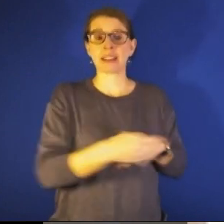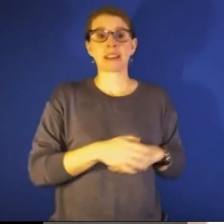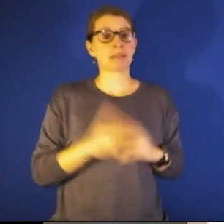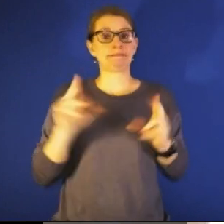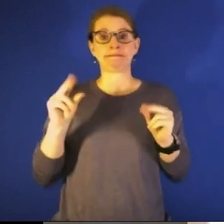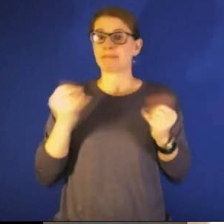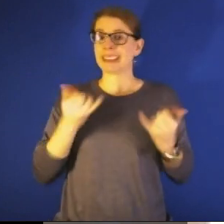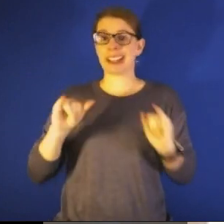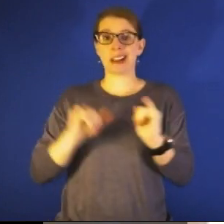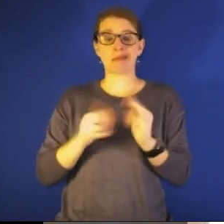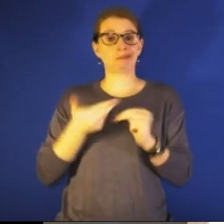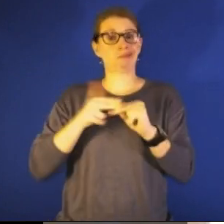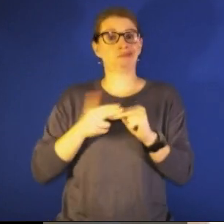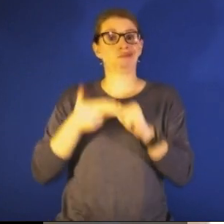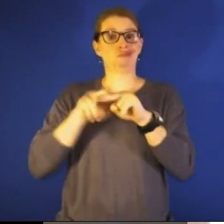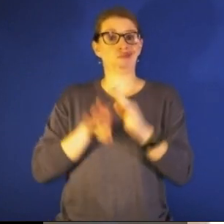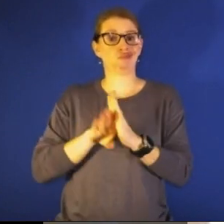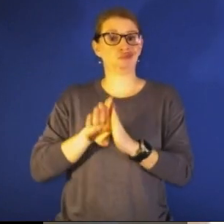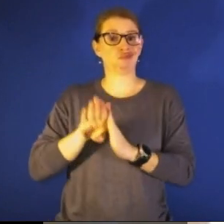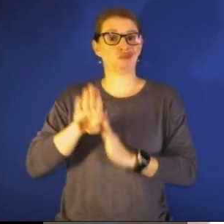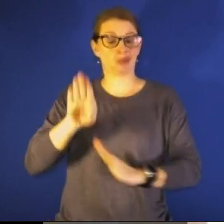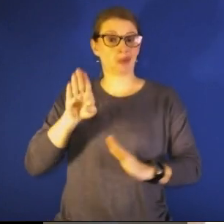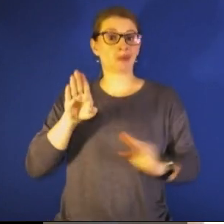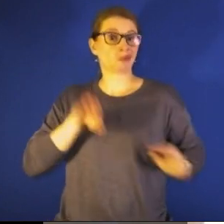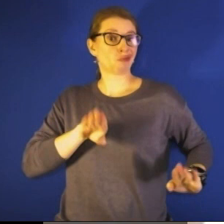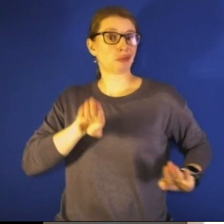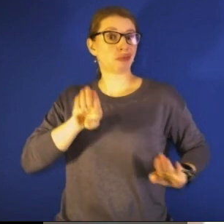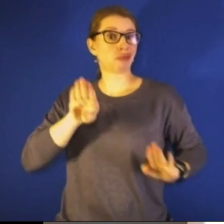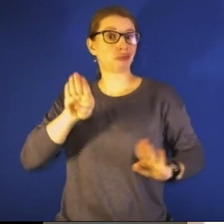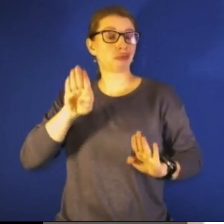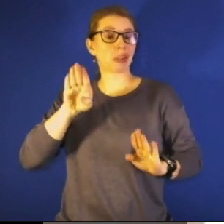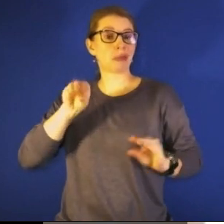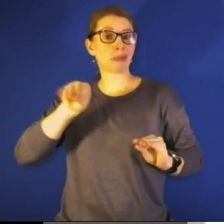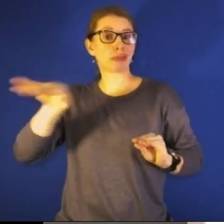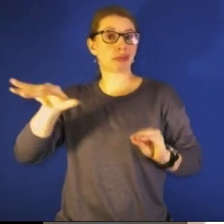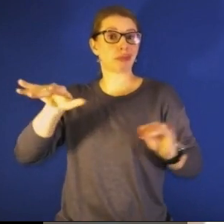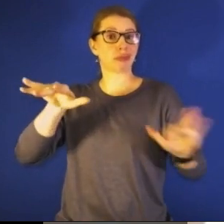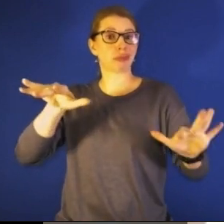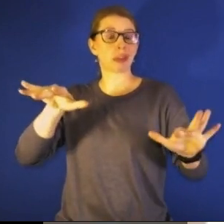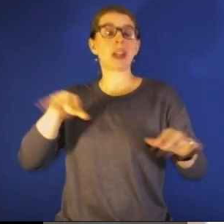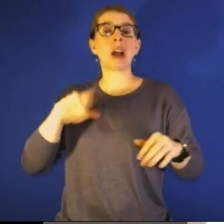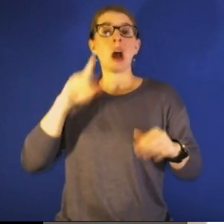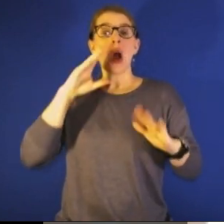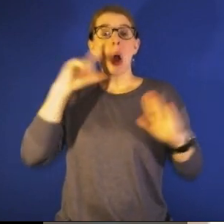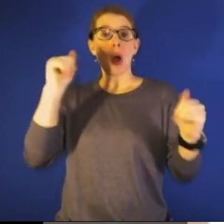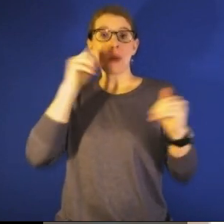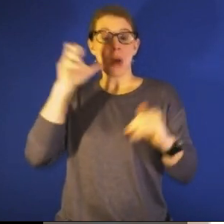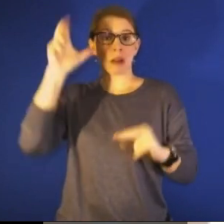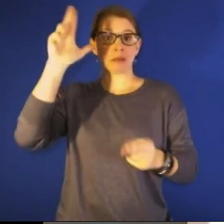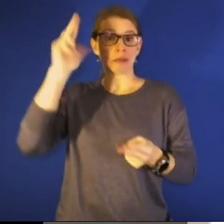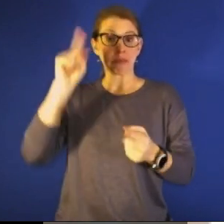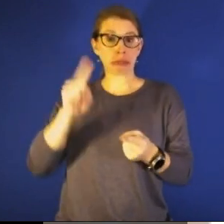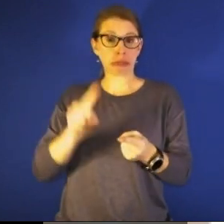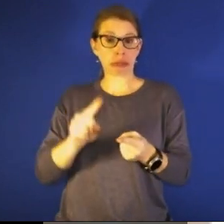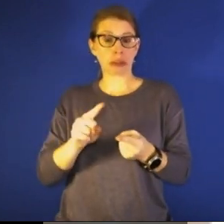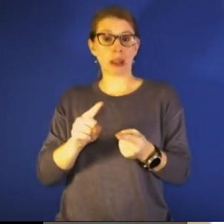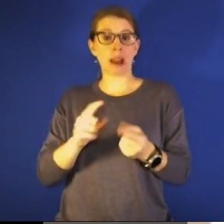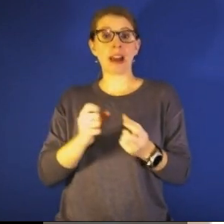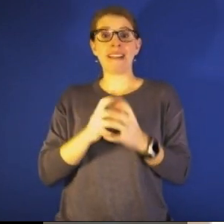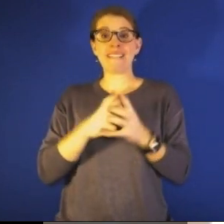upward swing of this. Do I hope it will drop as quickly as it climbed? That is my